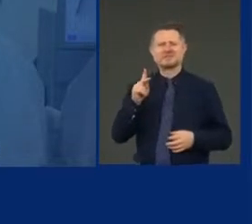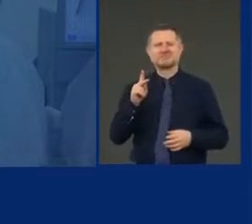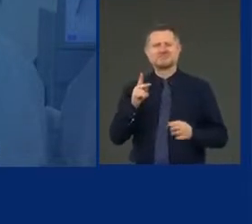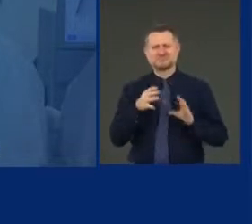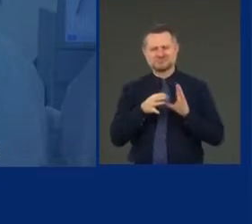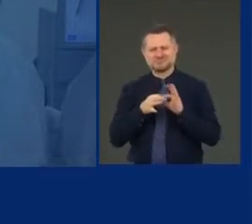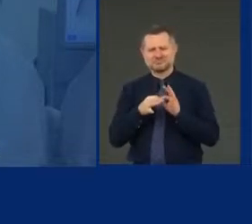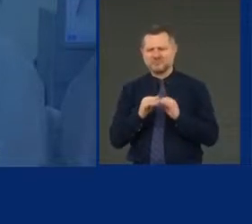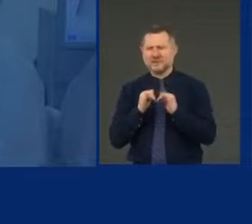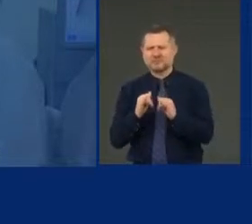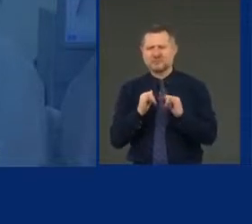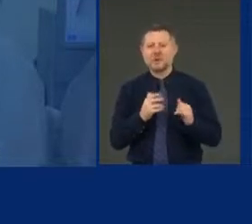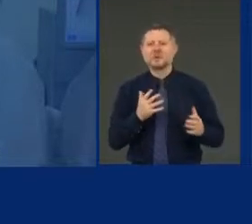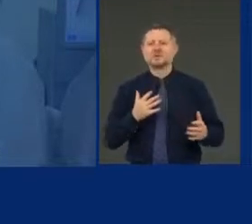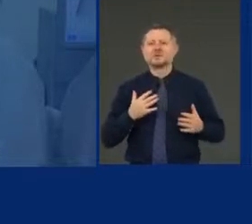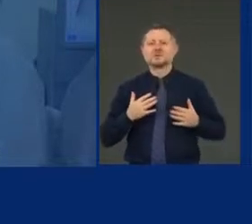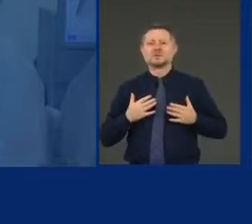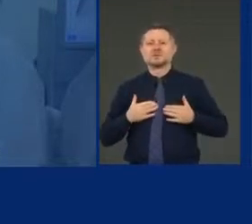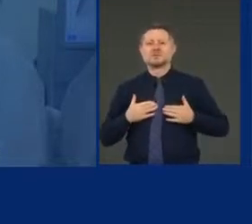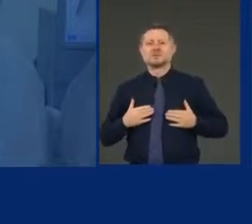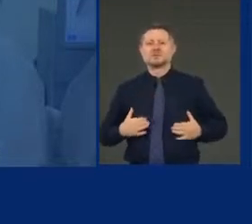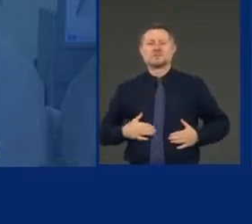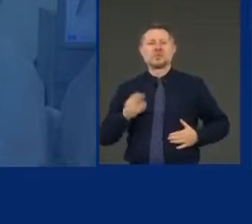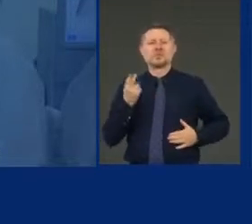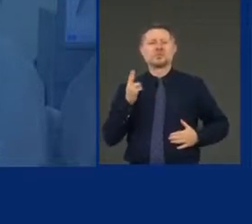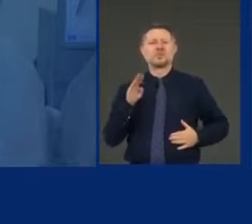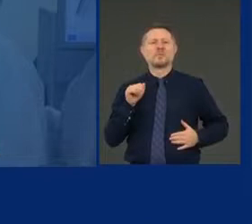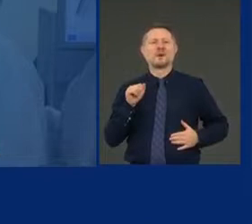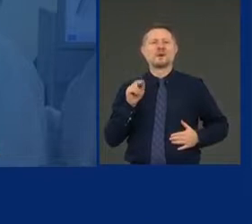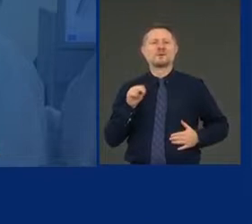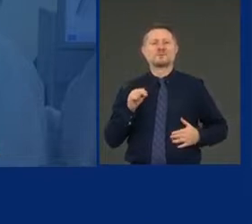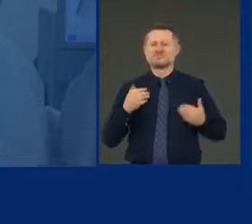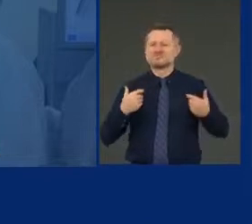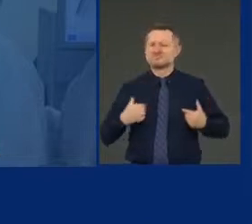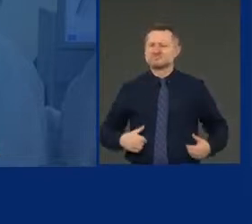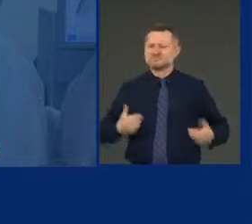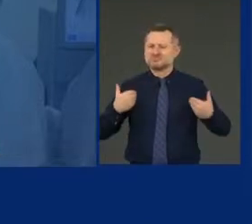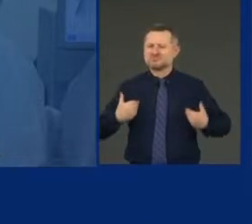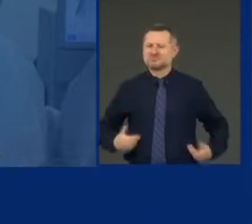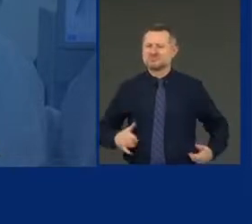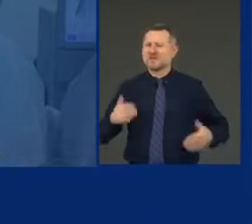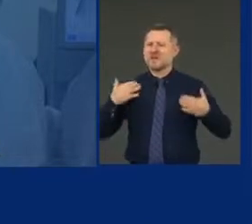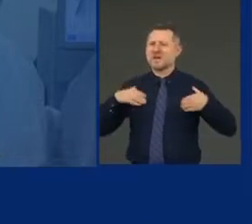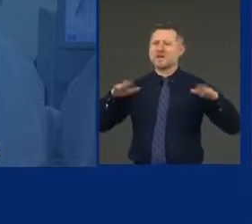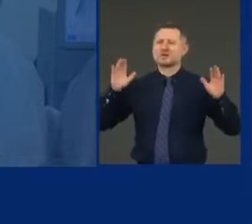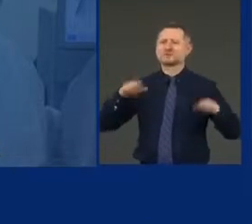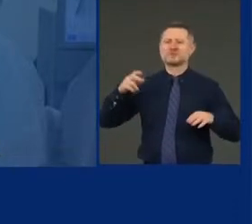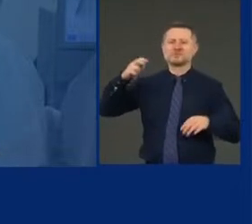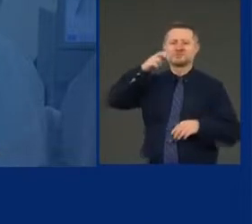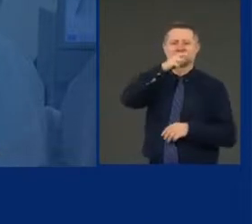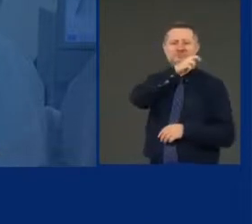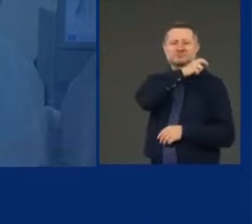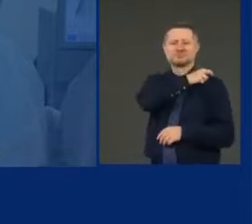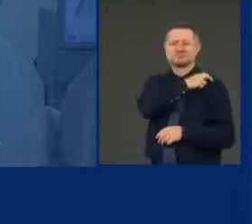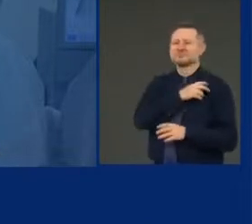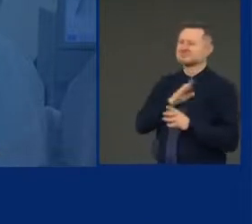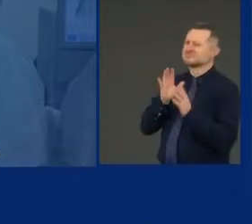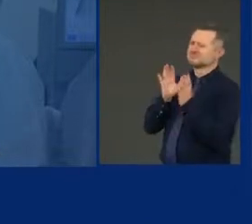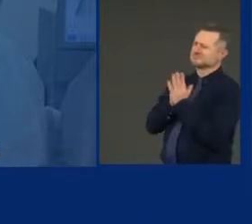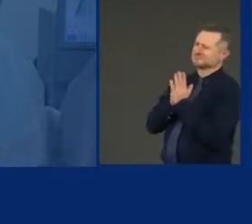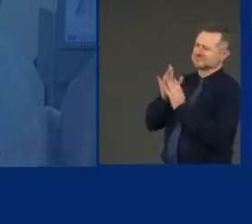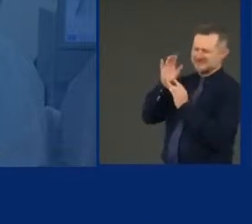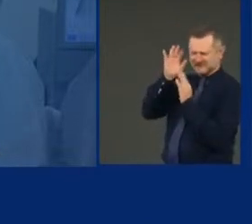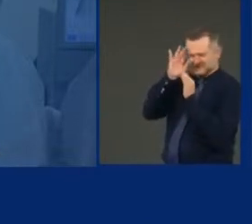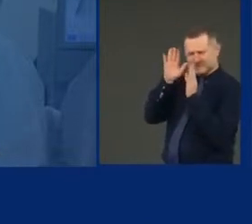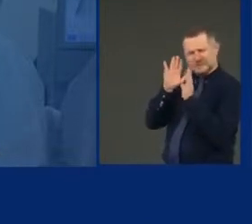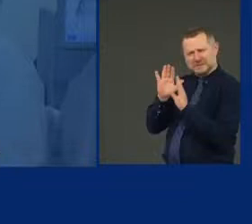humanity. And their better angel said, get past your fear. Get past your weakness.